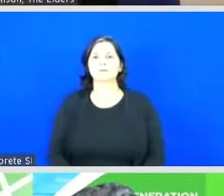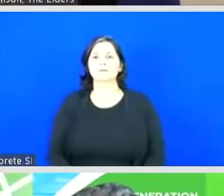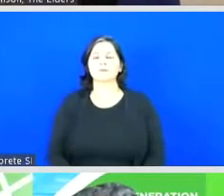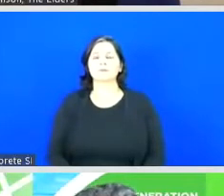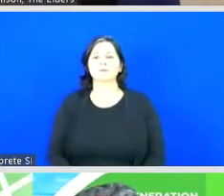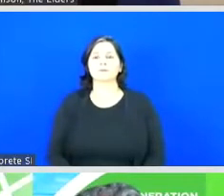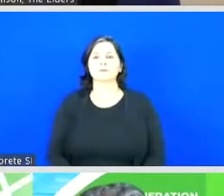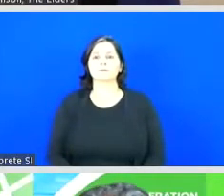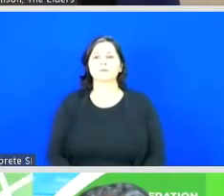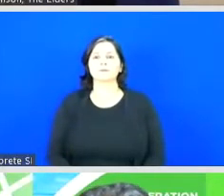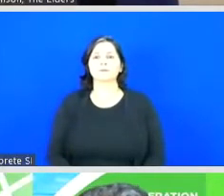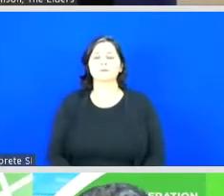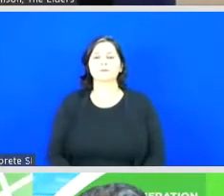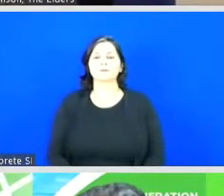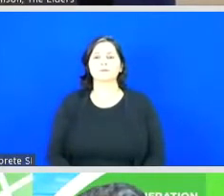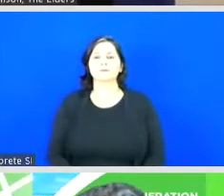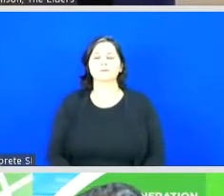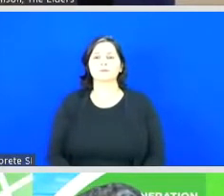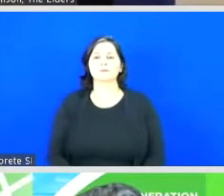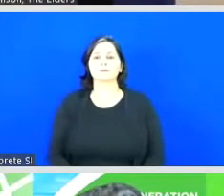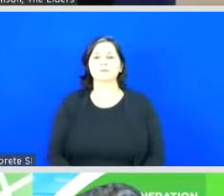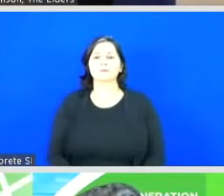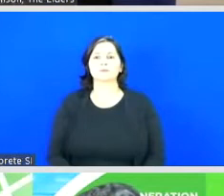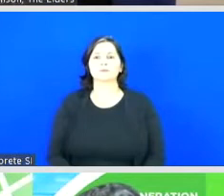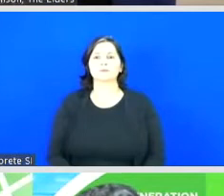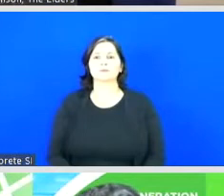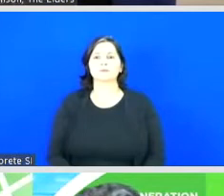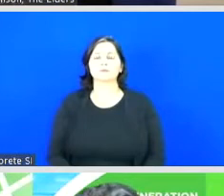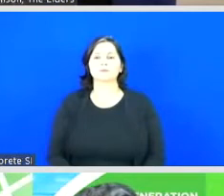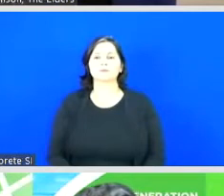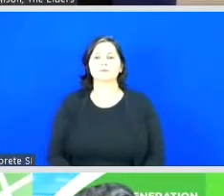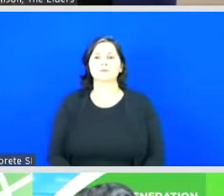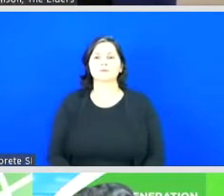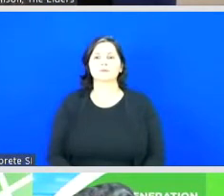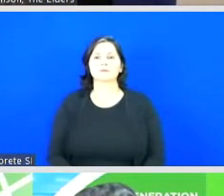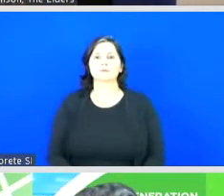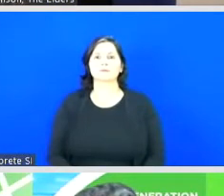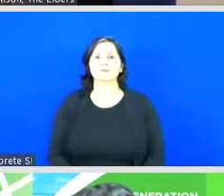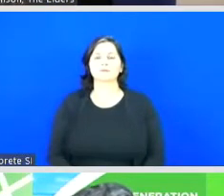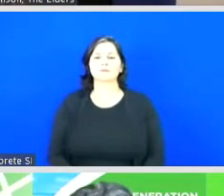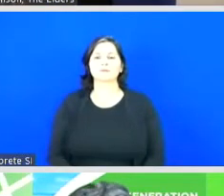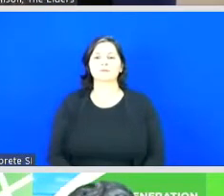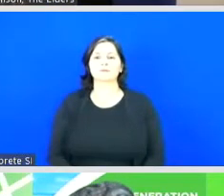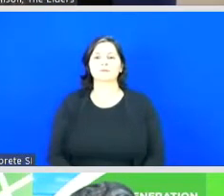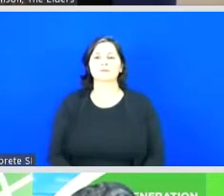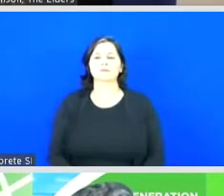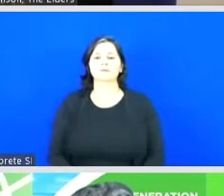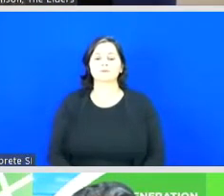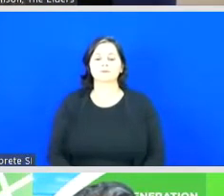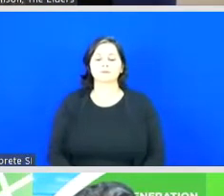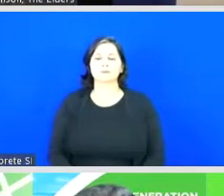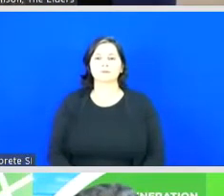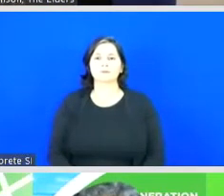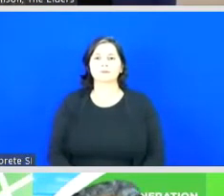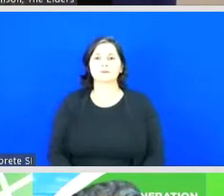contributed with their different opinions and questions. And also to the government of Mexico